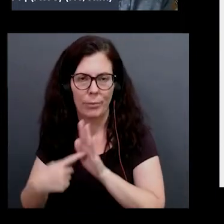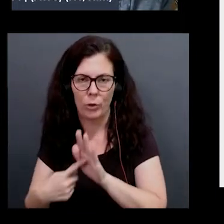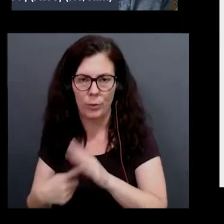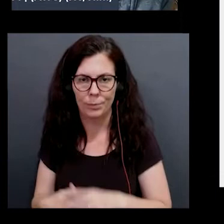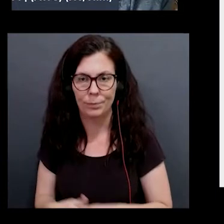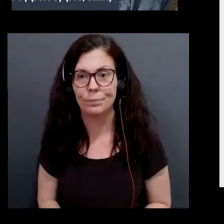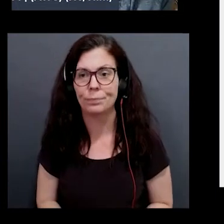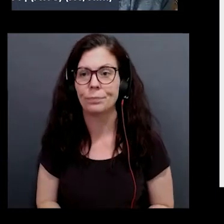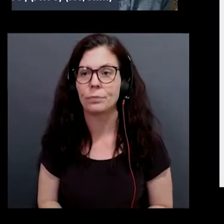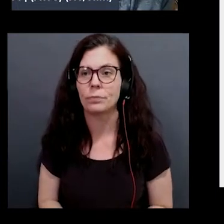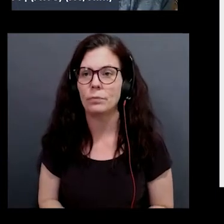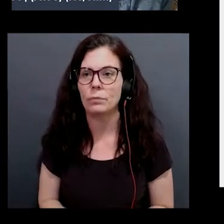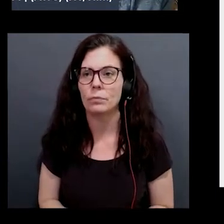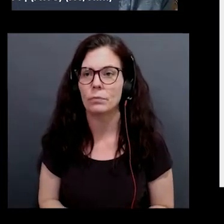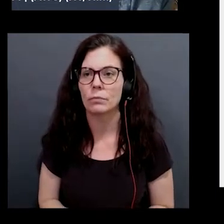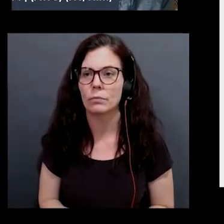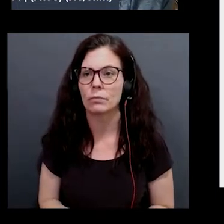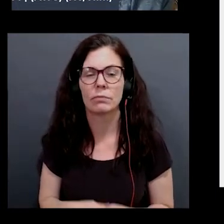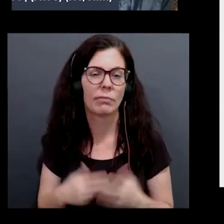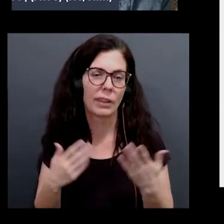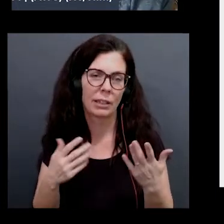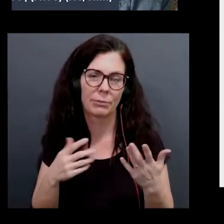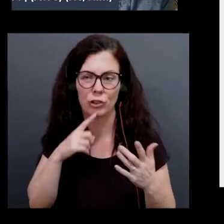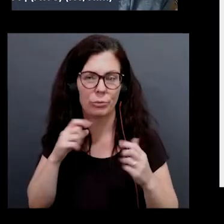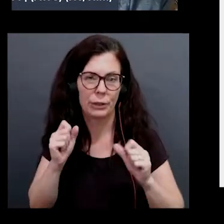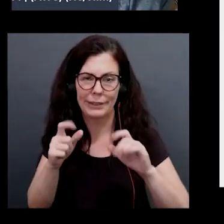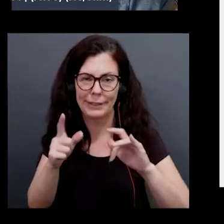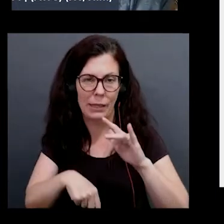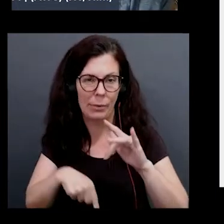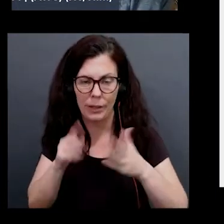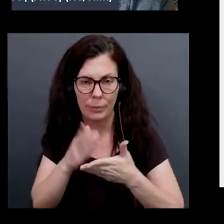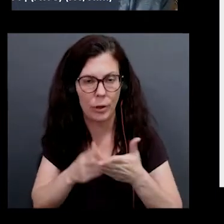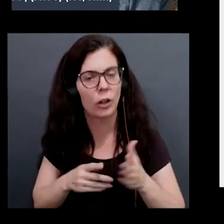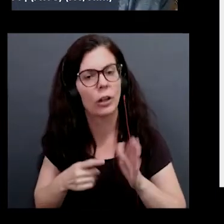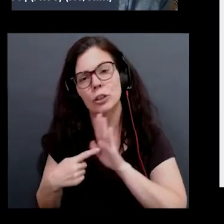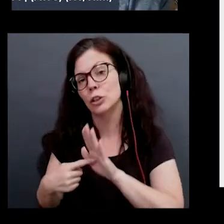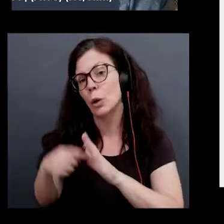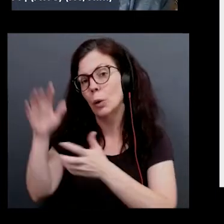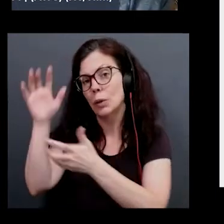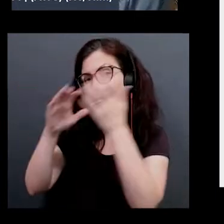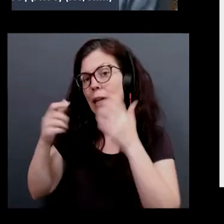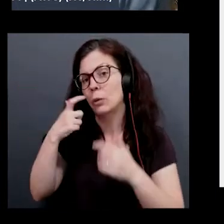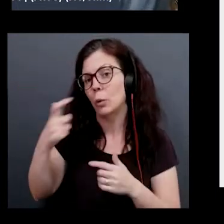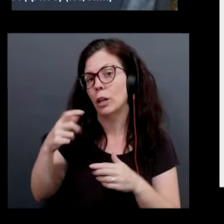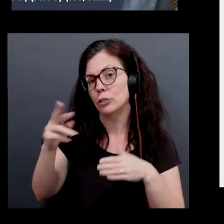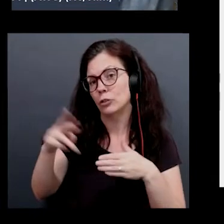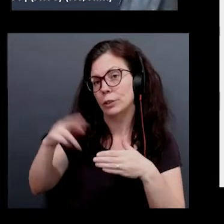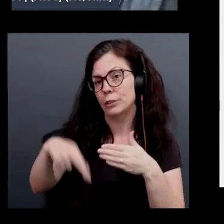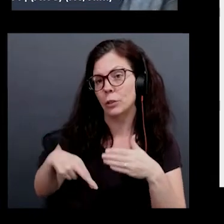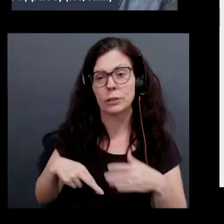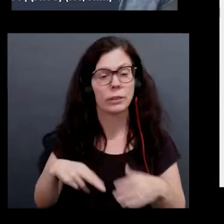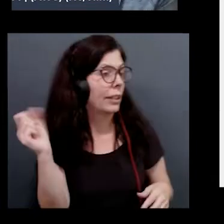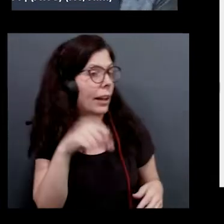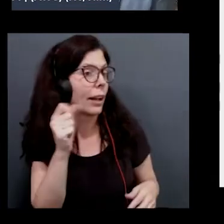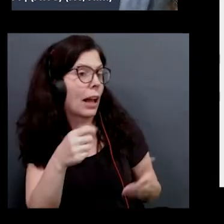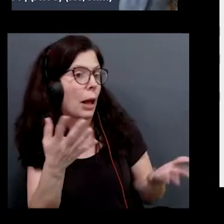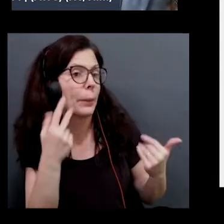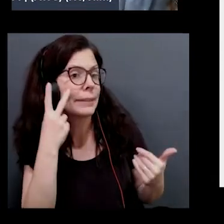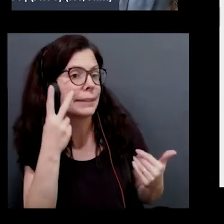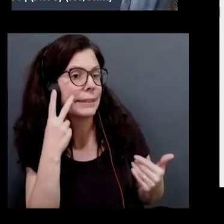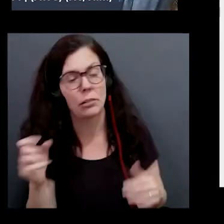Now we can probably skip from this, and I can show you the CloudWatch results. Yeah, let's see. Yeah.